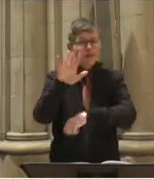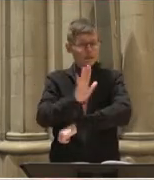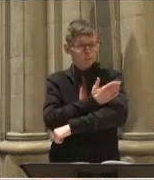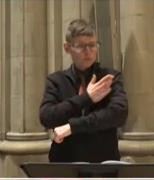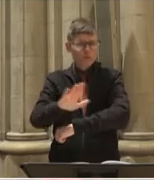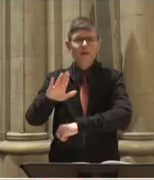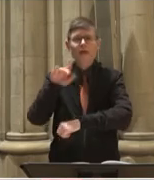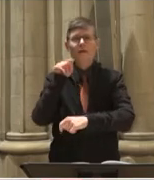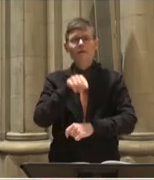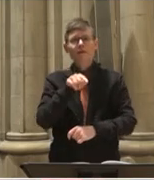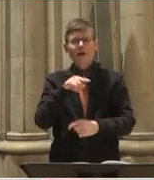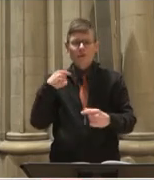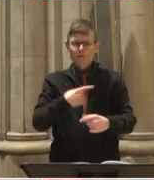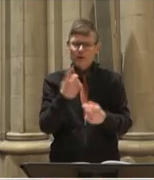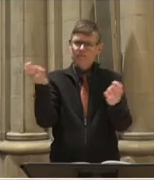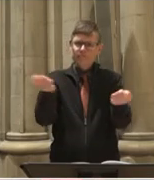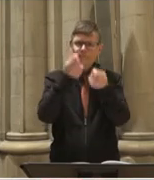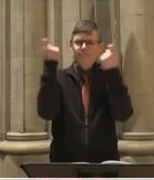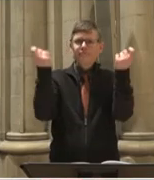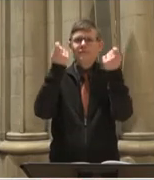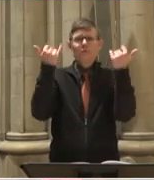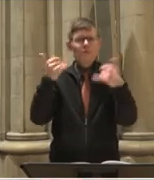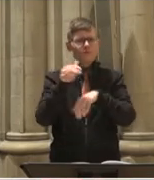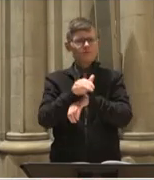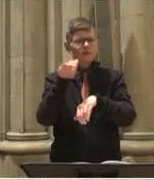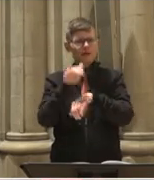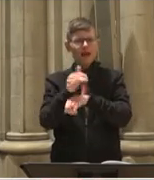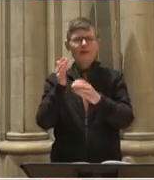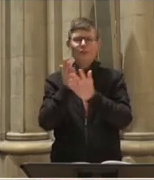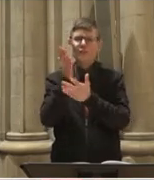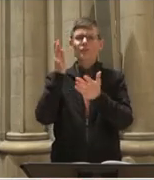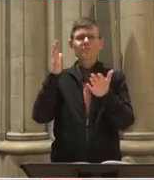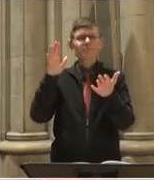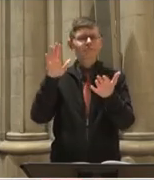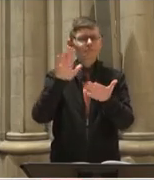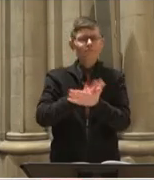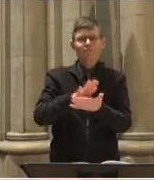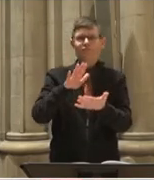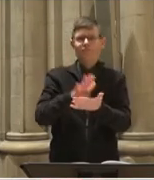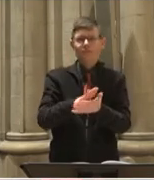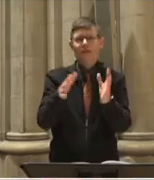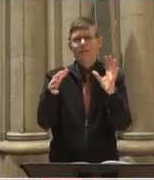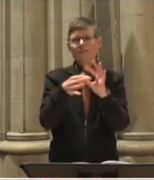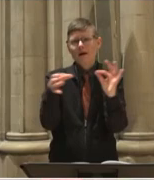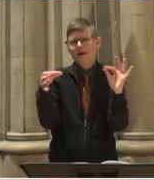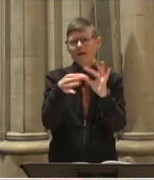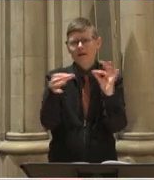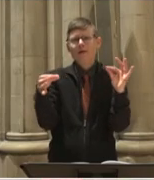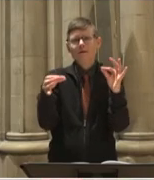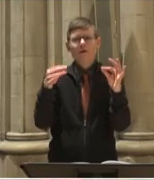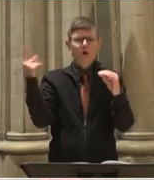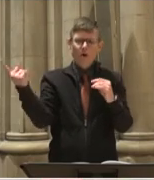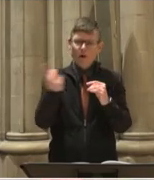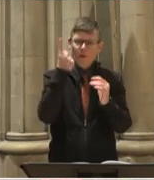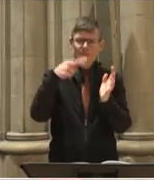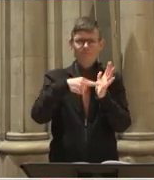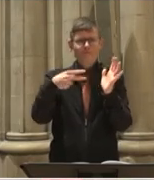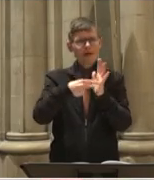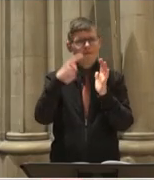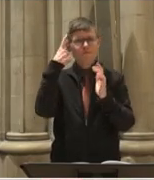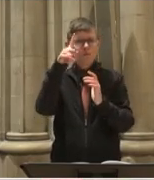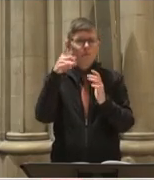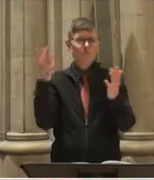this music which we celebrate on this evening through its rhythms and its message was always meant to be